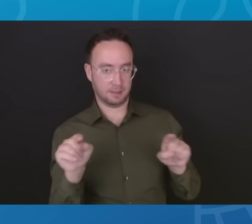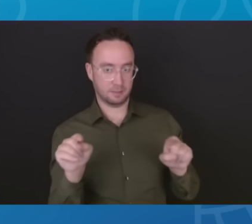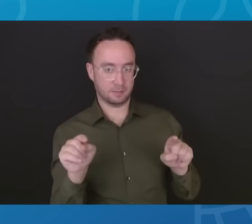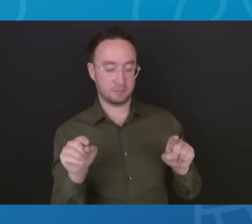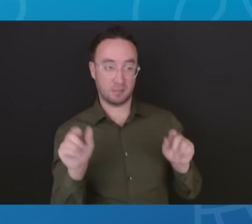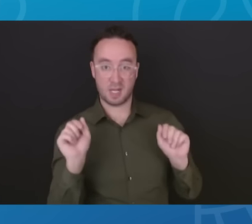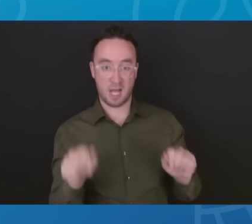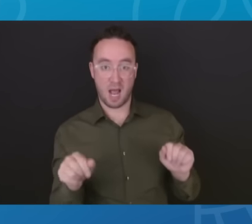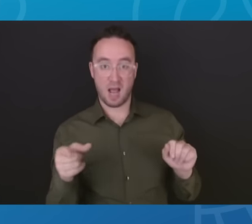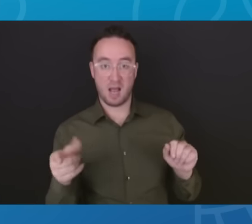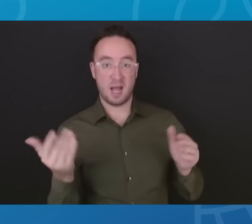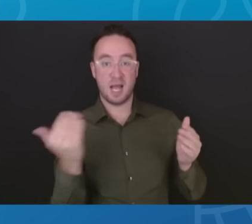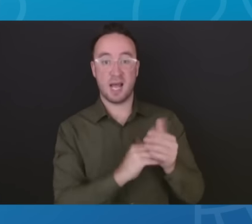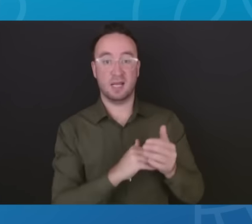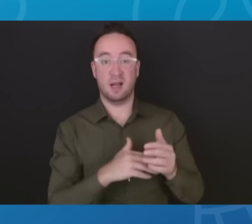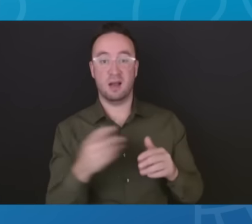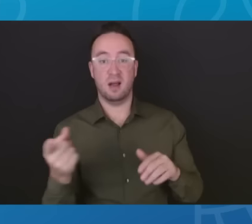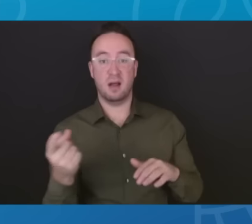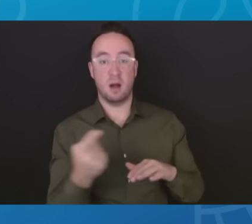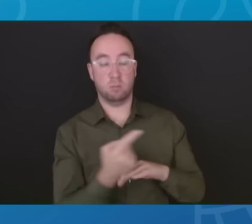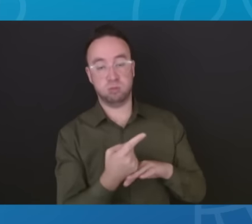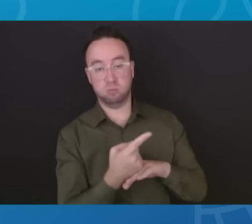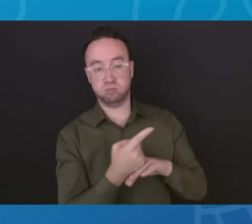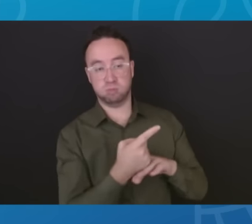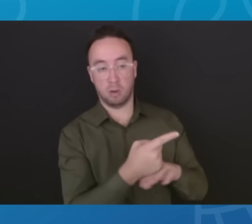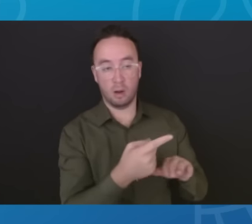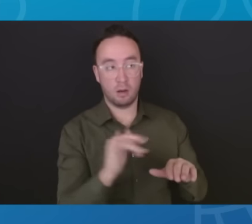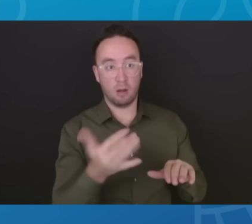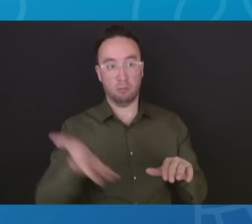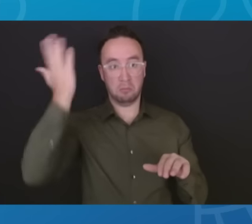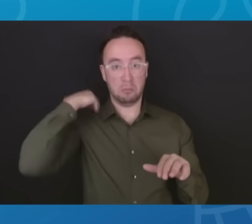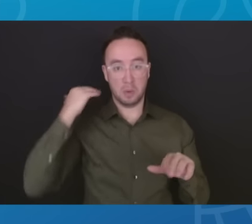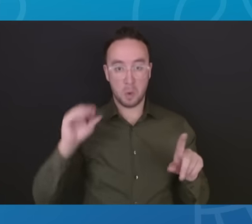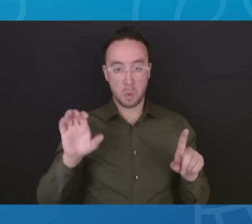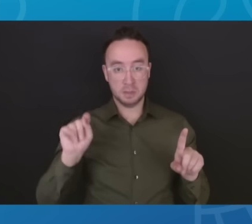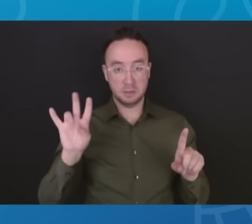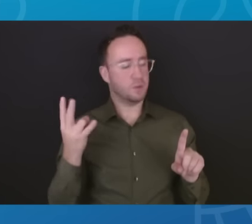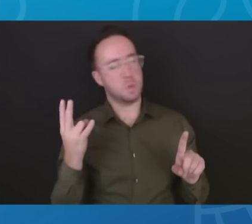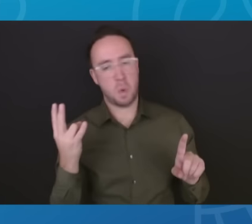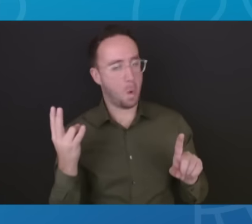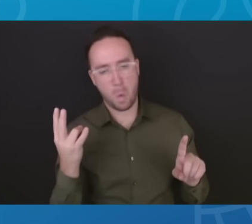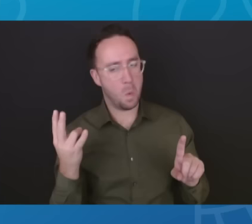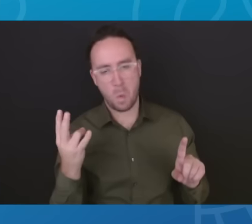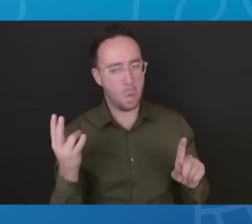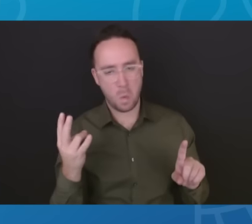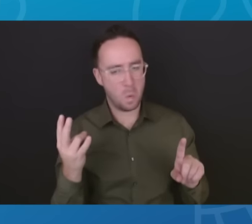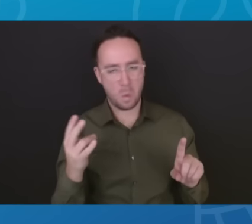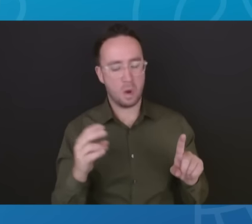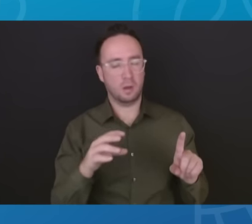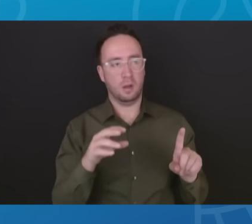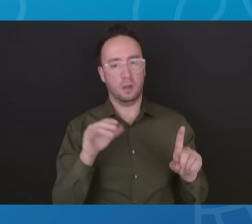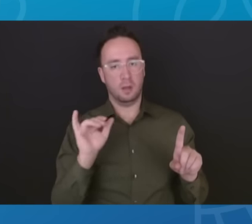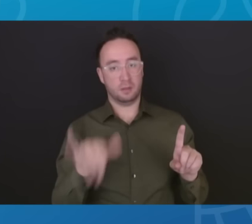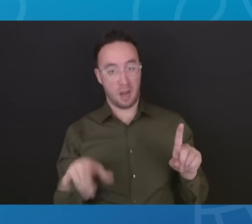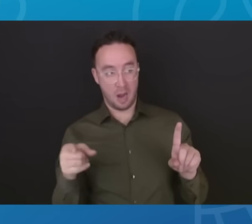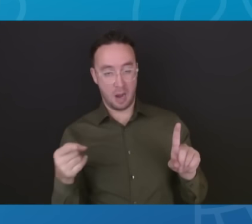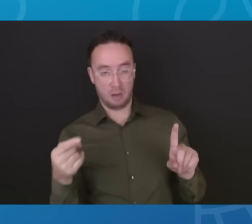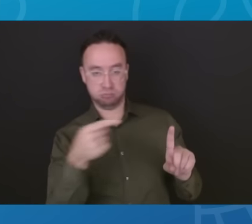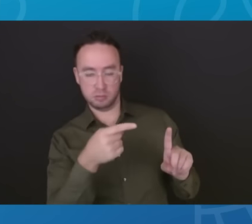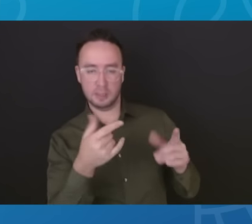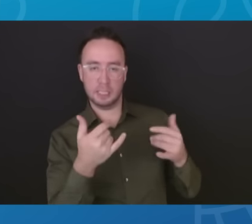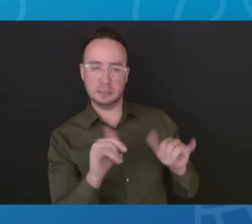the attack it launched on October 7th. So when it comes to dealing with the threat from Hamas, Israel is safer, at least in the short